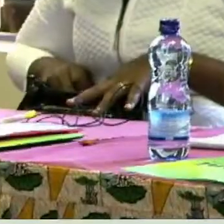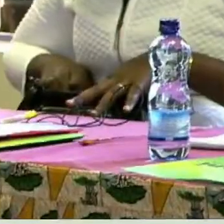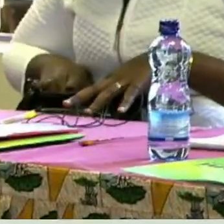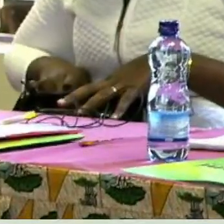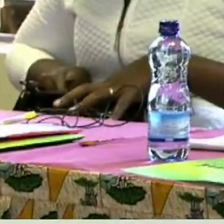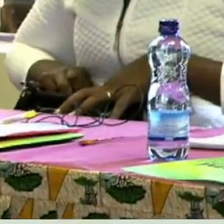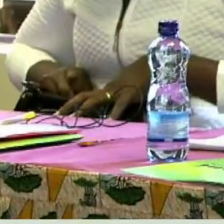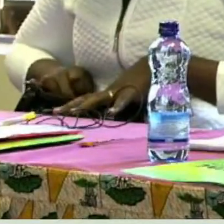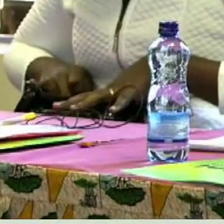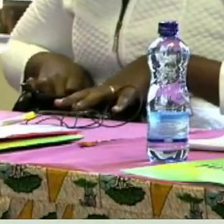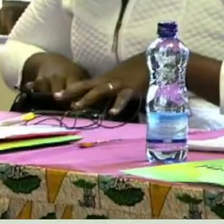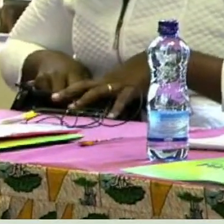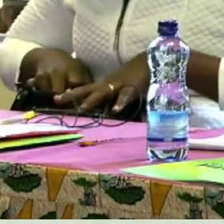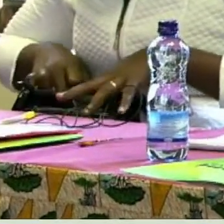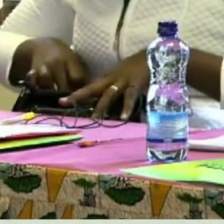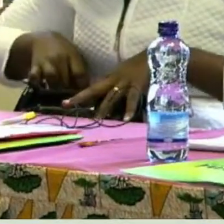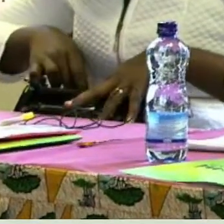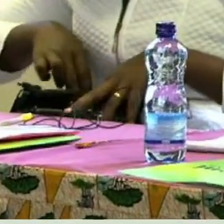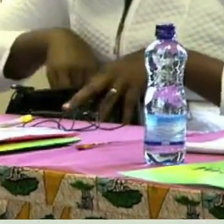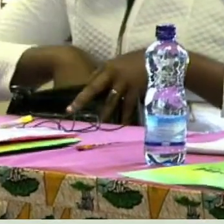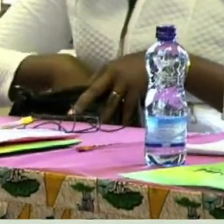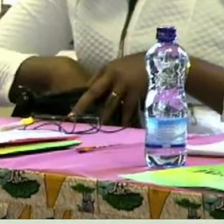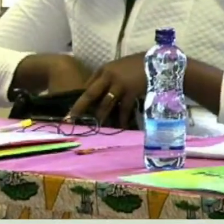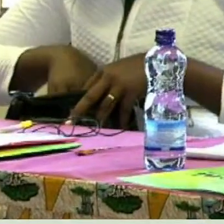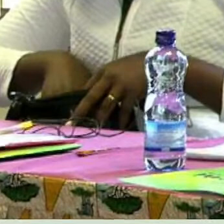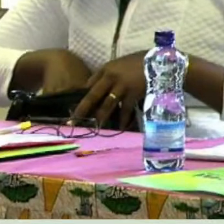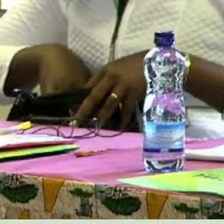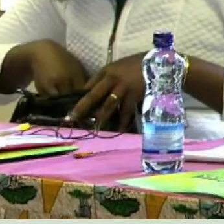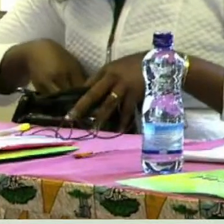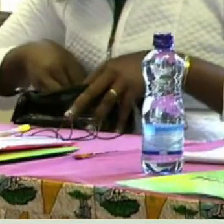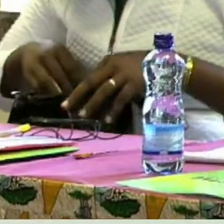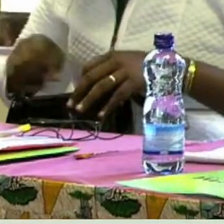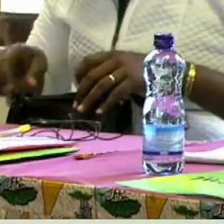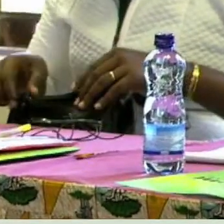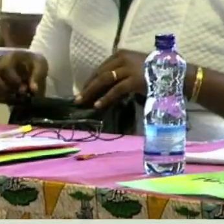say something. Professor Wabwile.